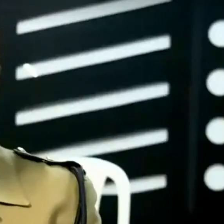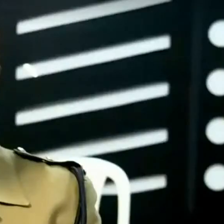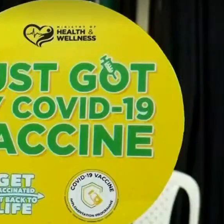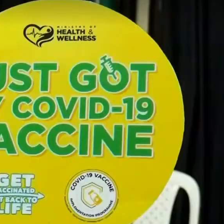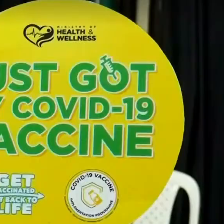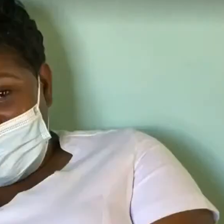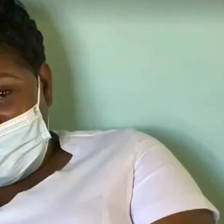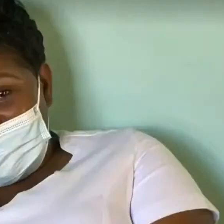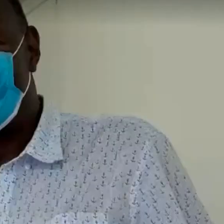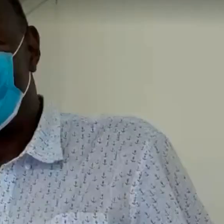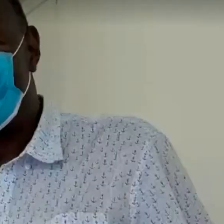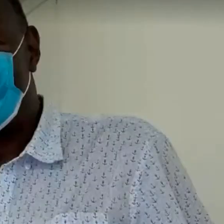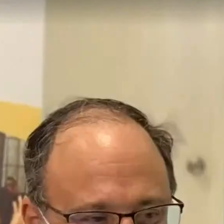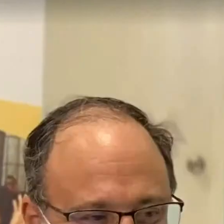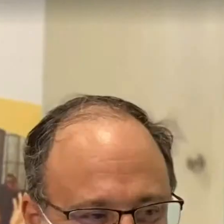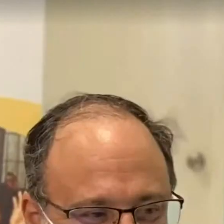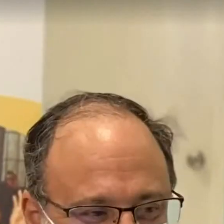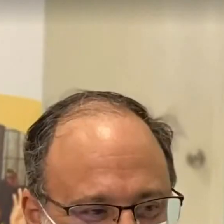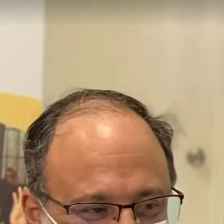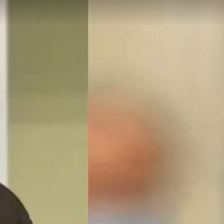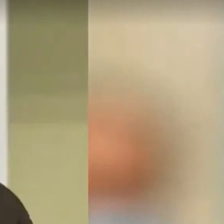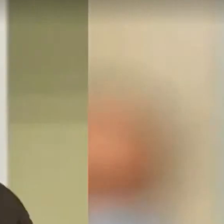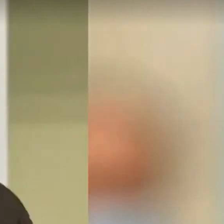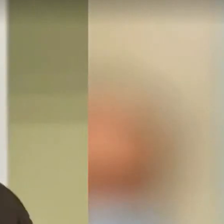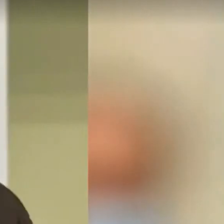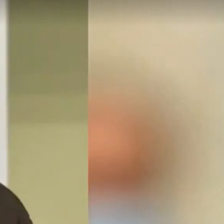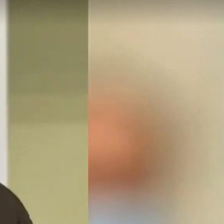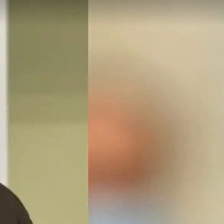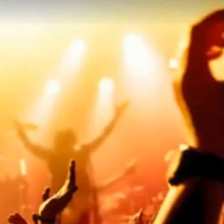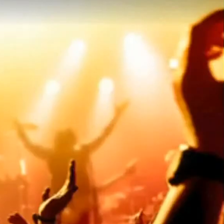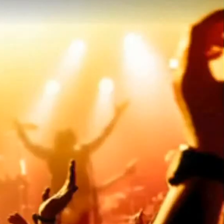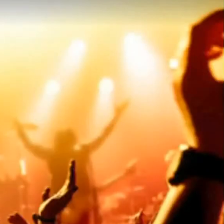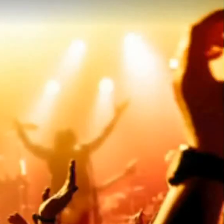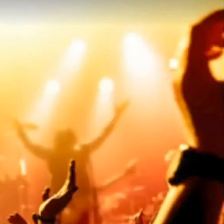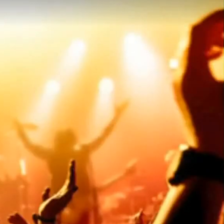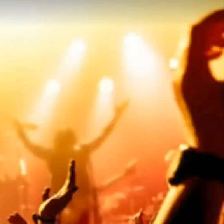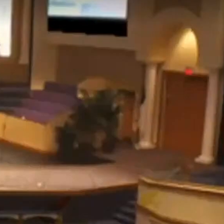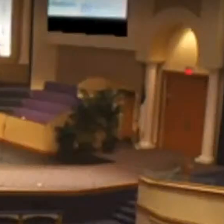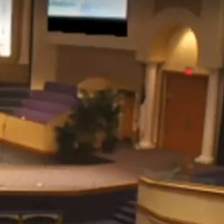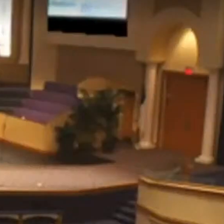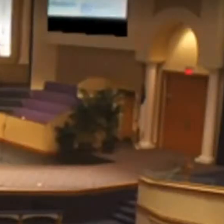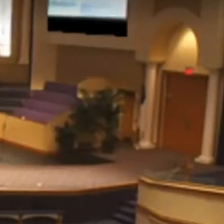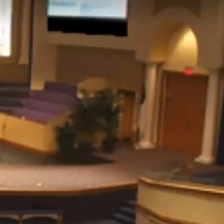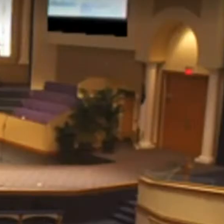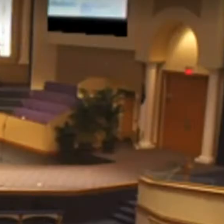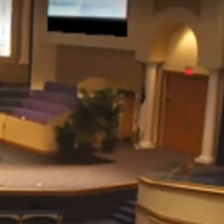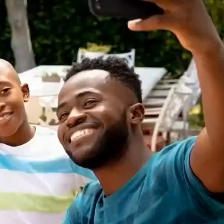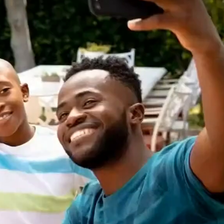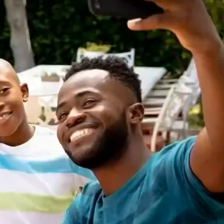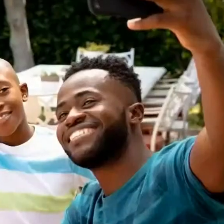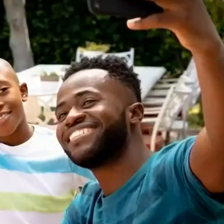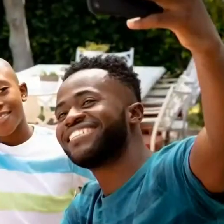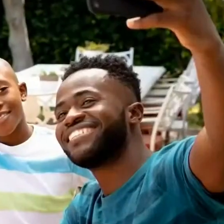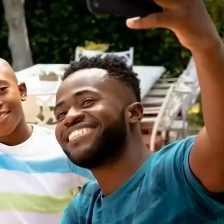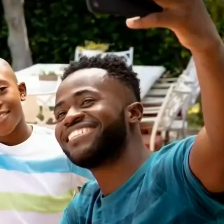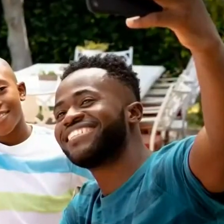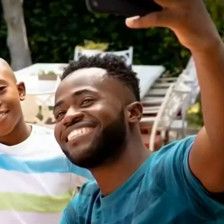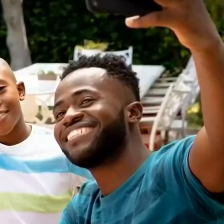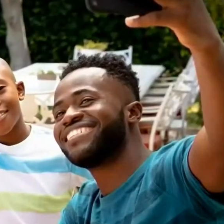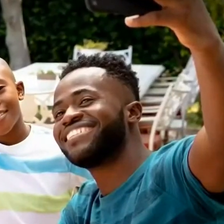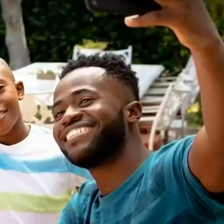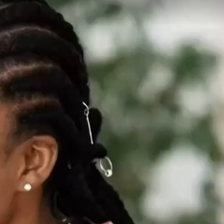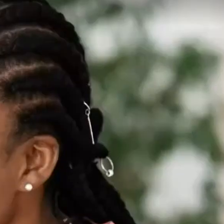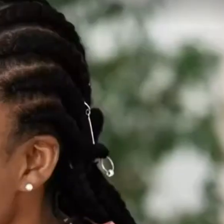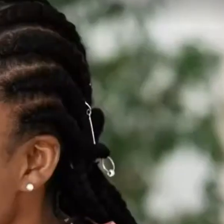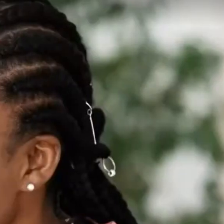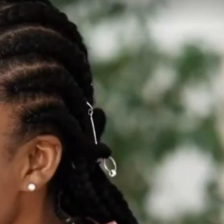are protected and can get back to the things you love most, like partying, going to church, like family dinners,